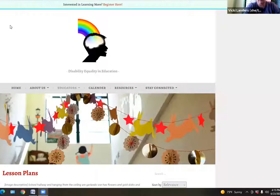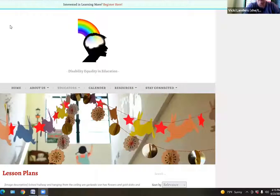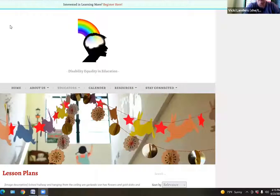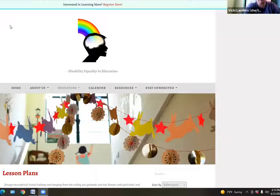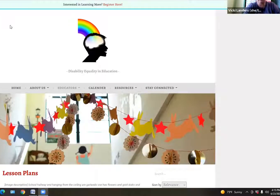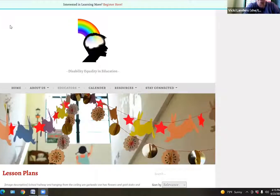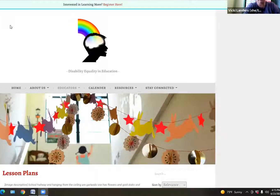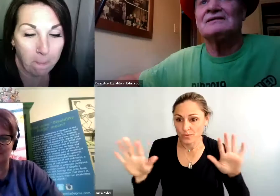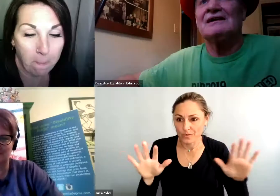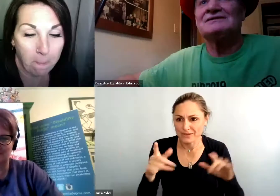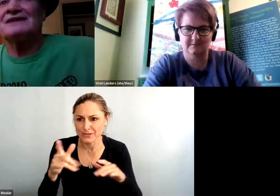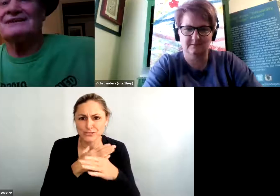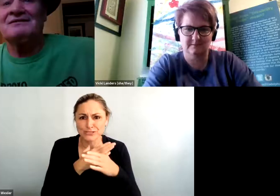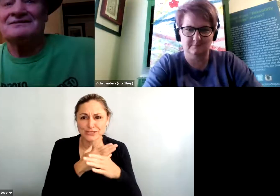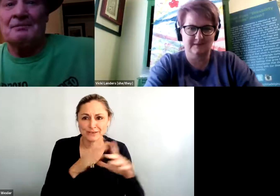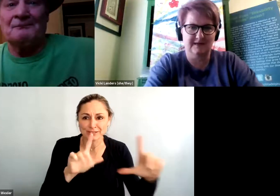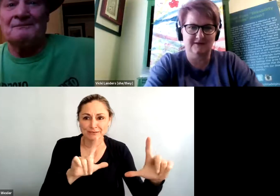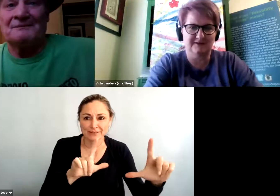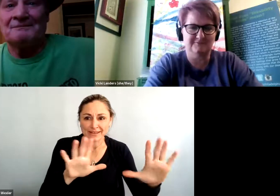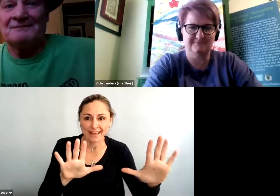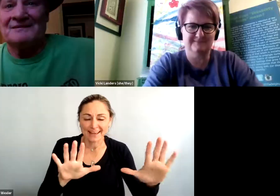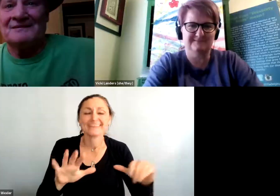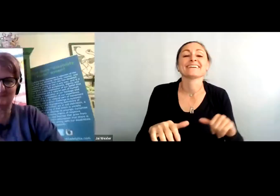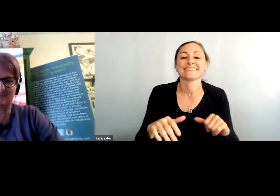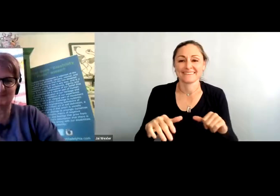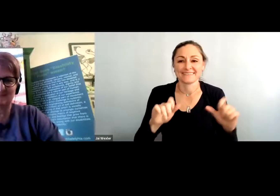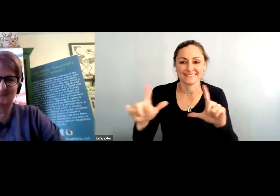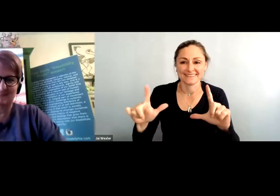You are sharing your screen. There you go.